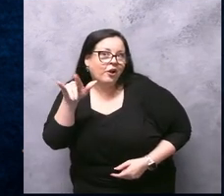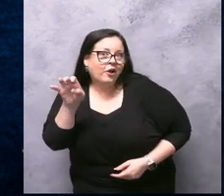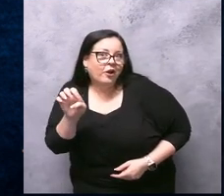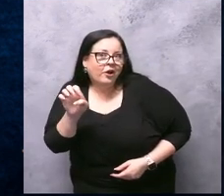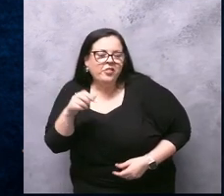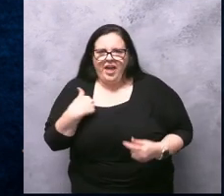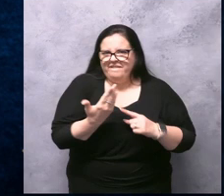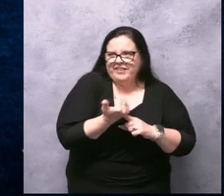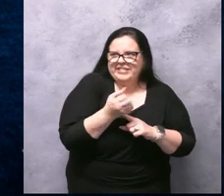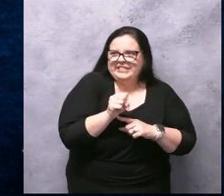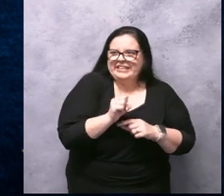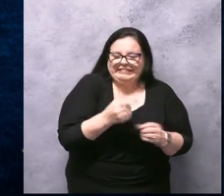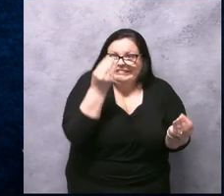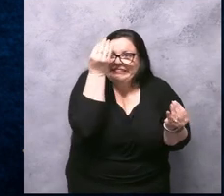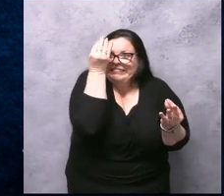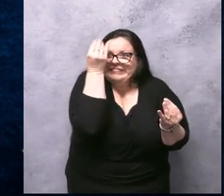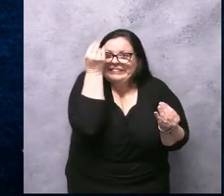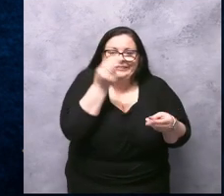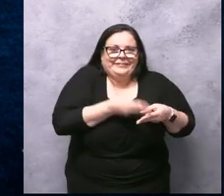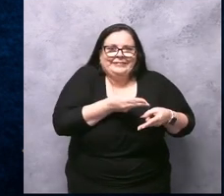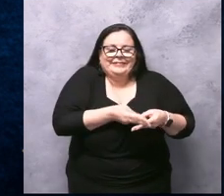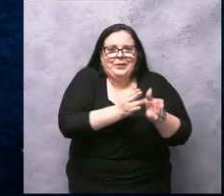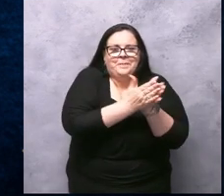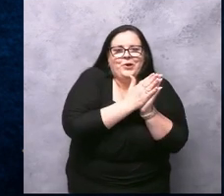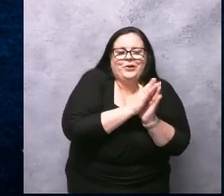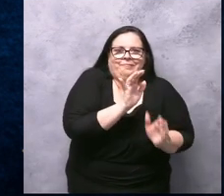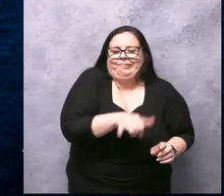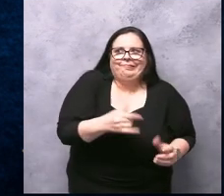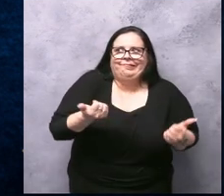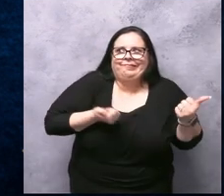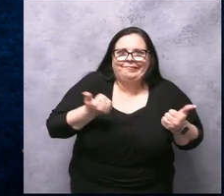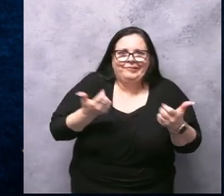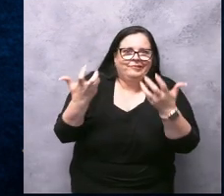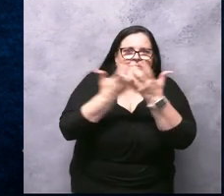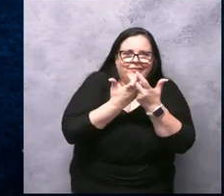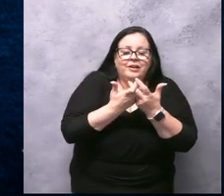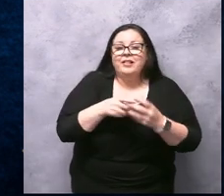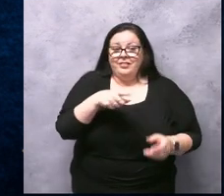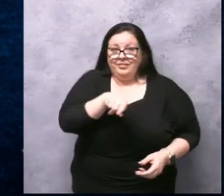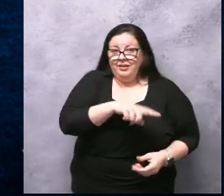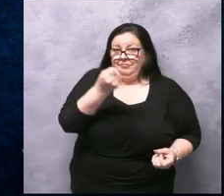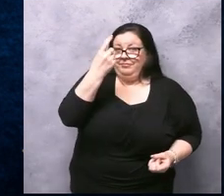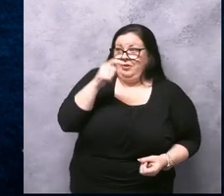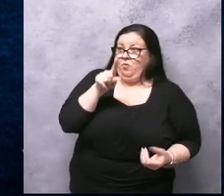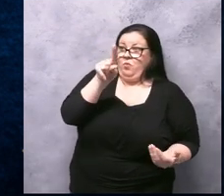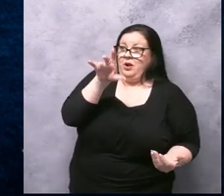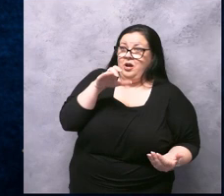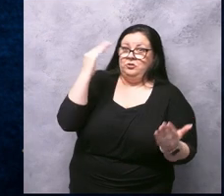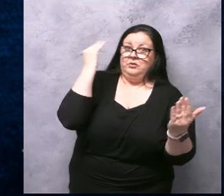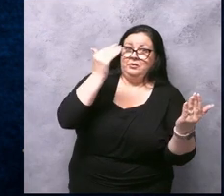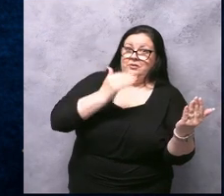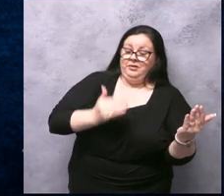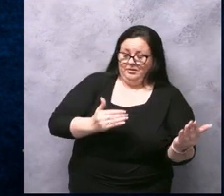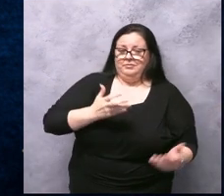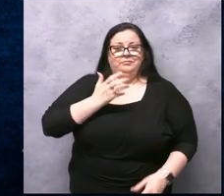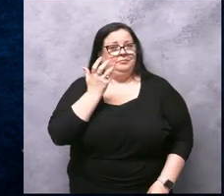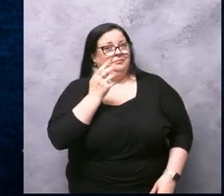had 15 seconds to identify a title from a list of 100 books. That's pretty